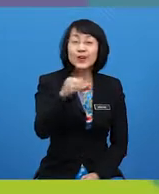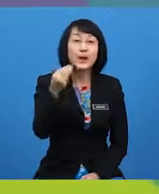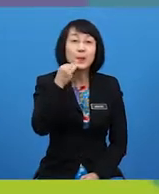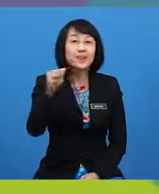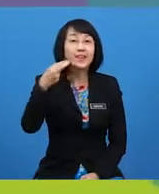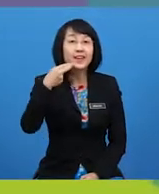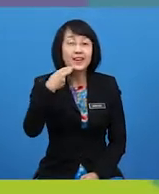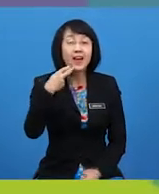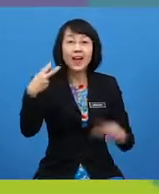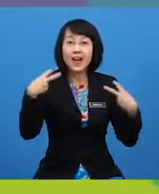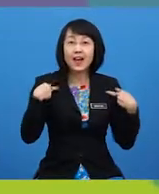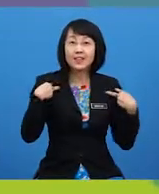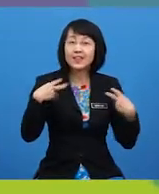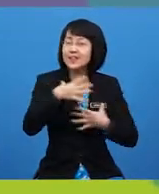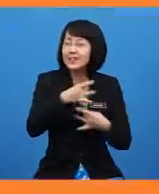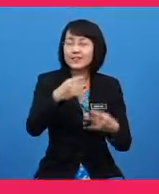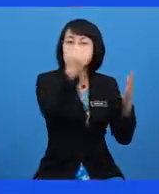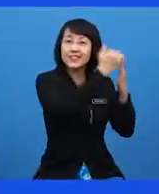Hazrin will have an interesting lesson.